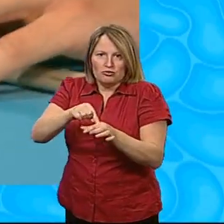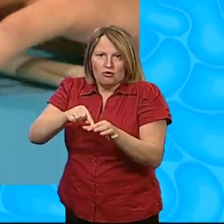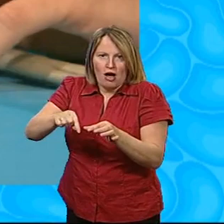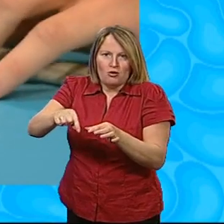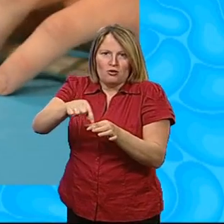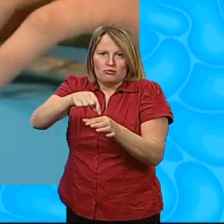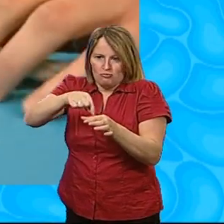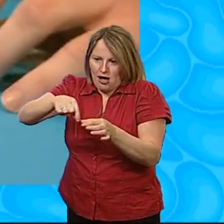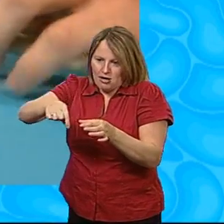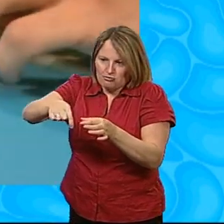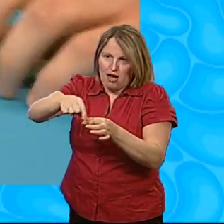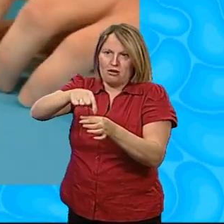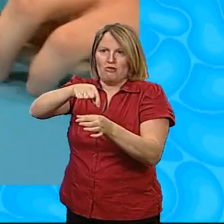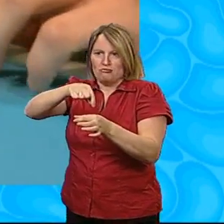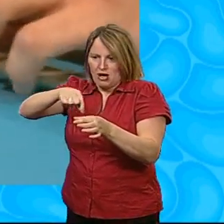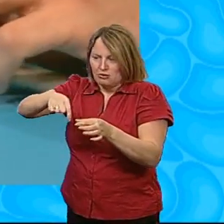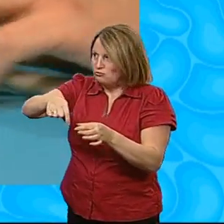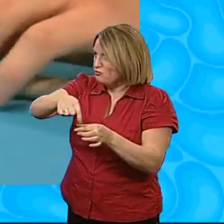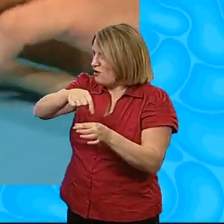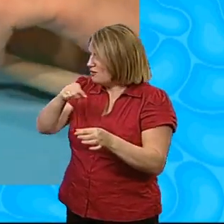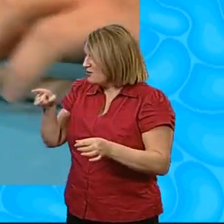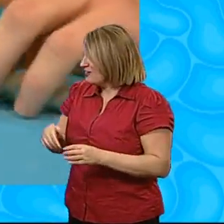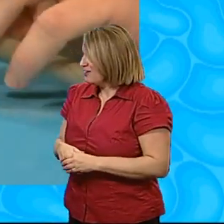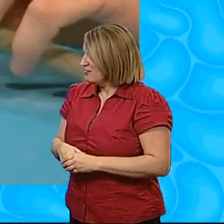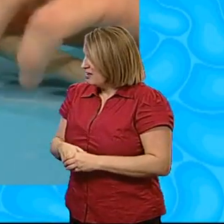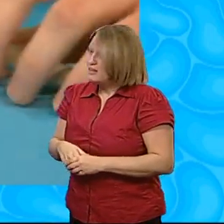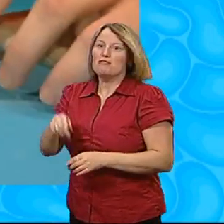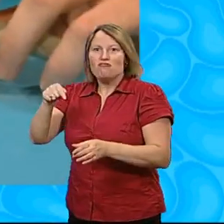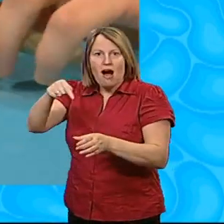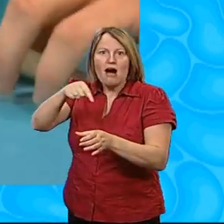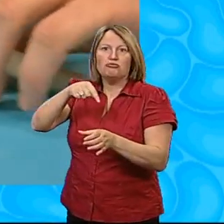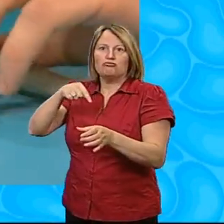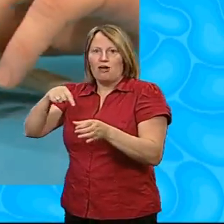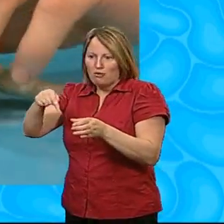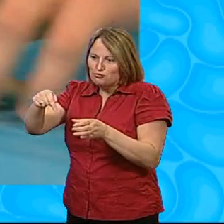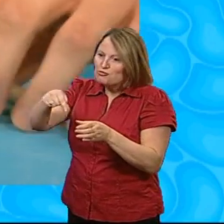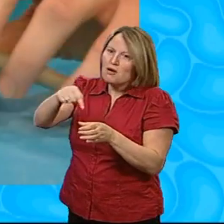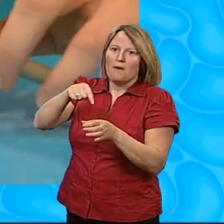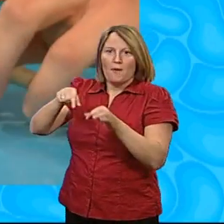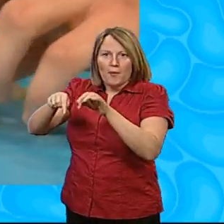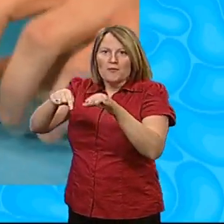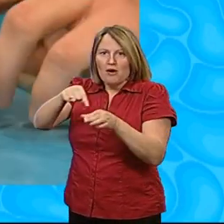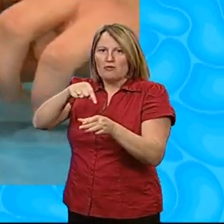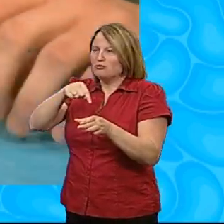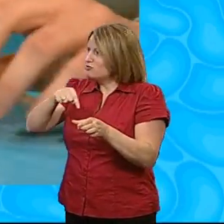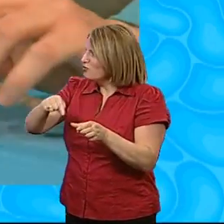it up into a pot shape like this. There we go. Building it